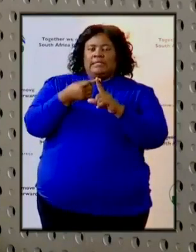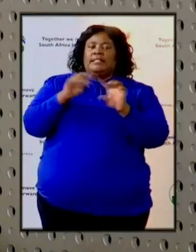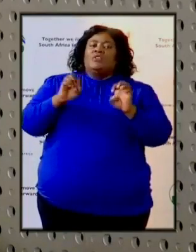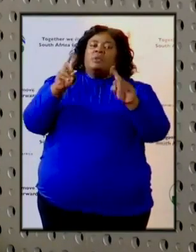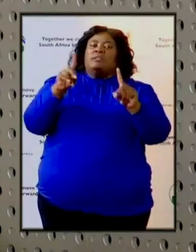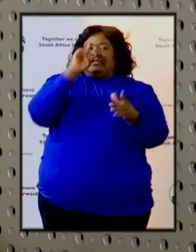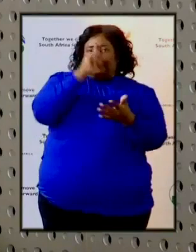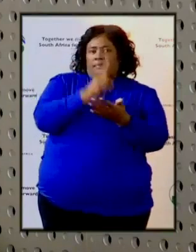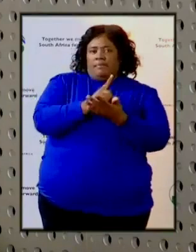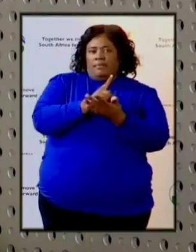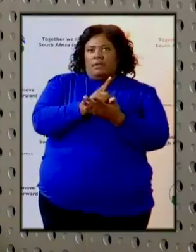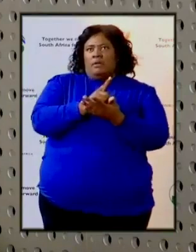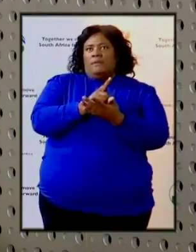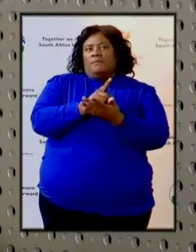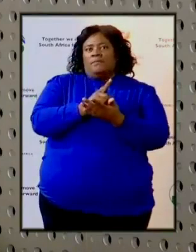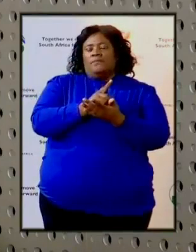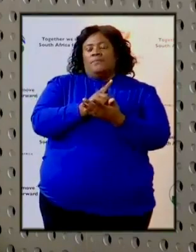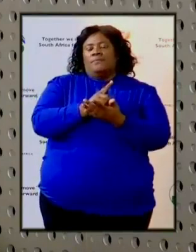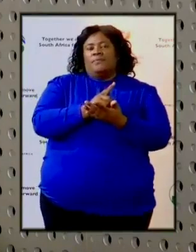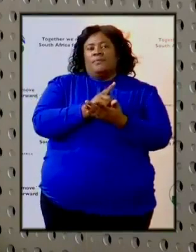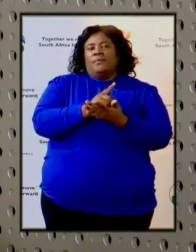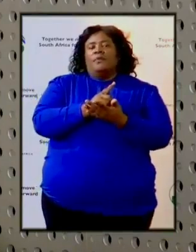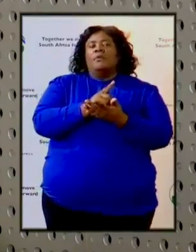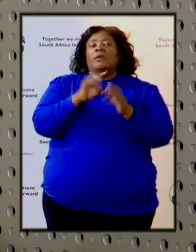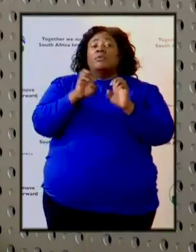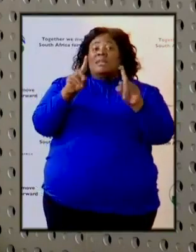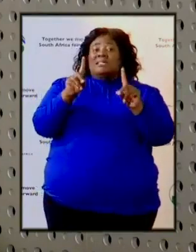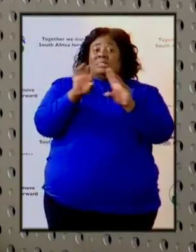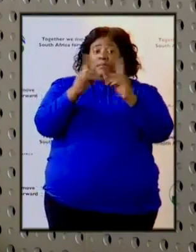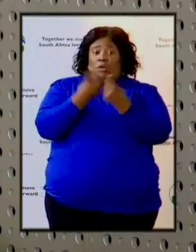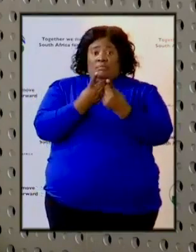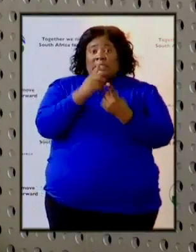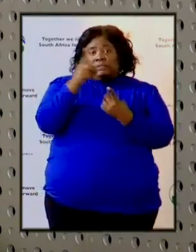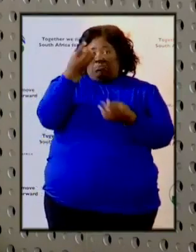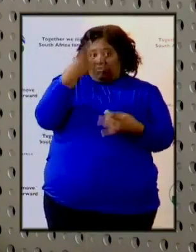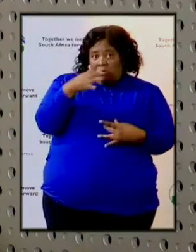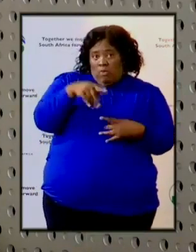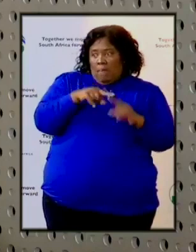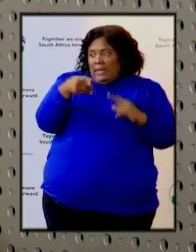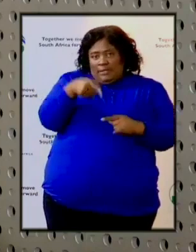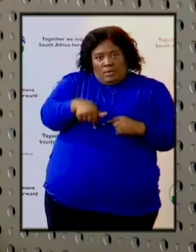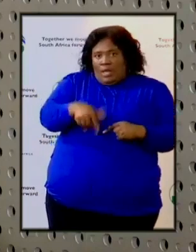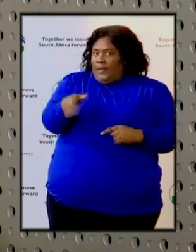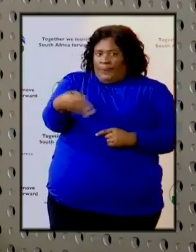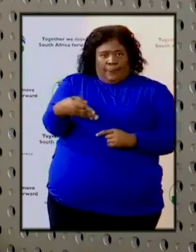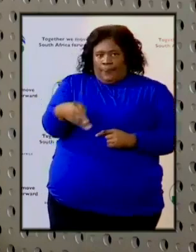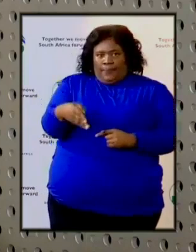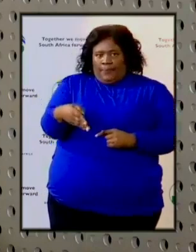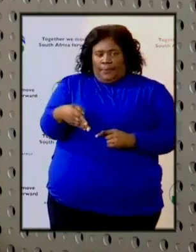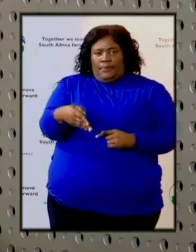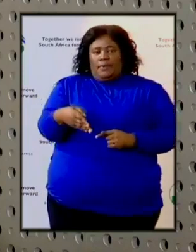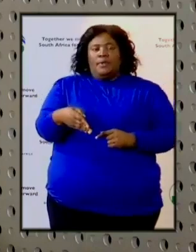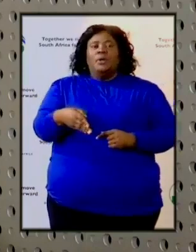departments say what needs to be done. So it's not here because